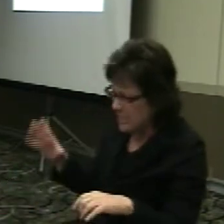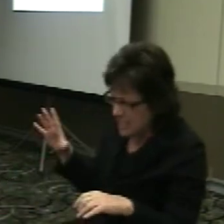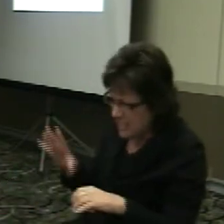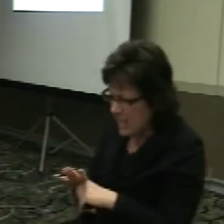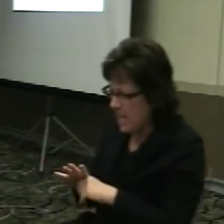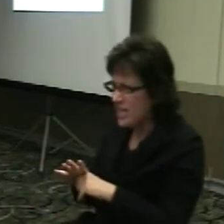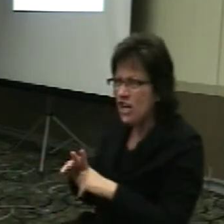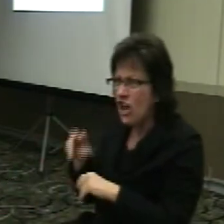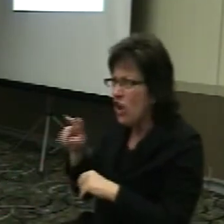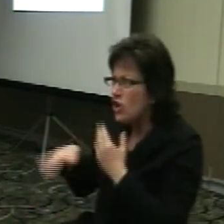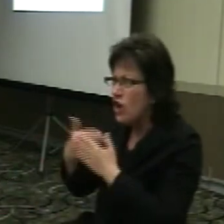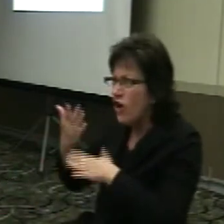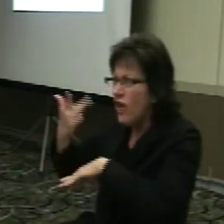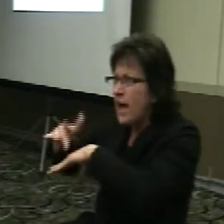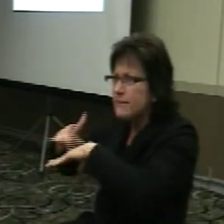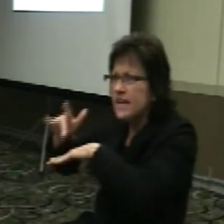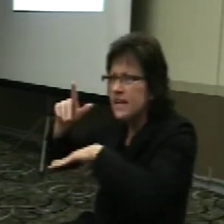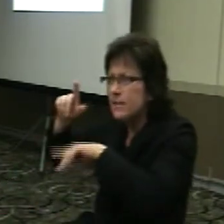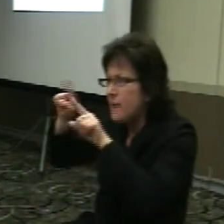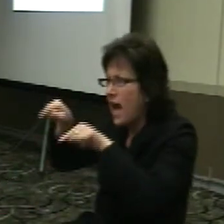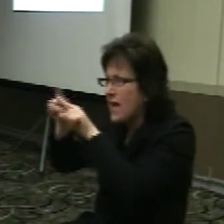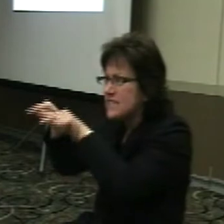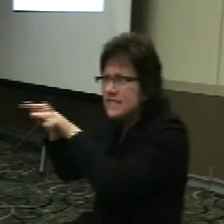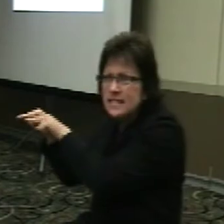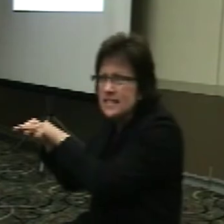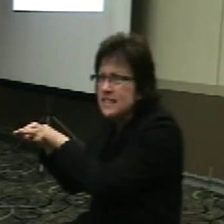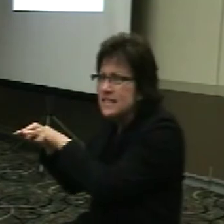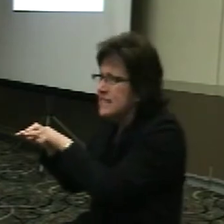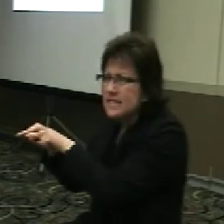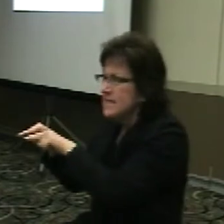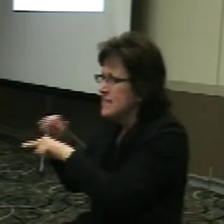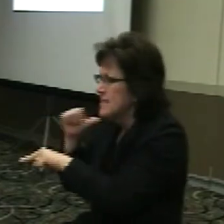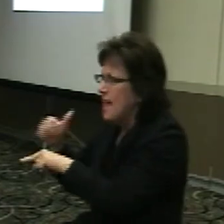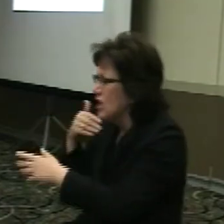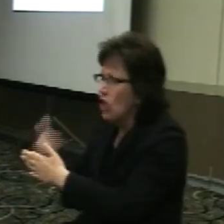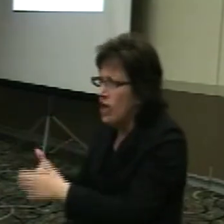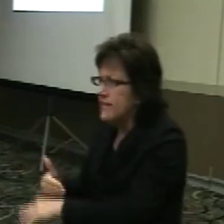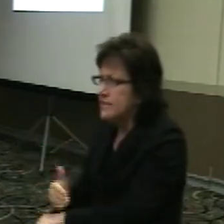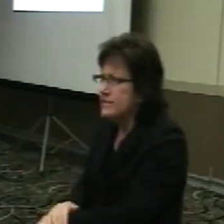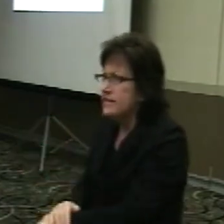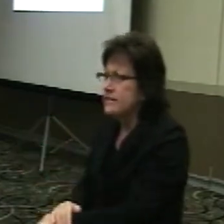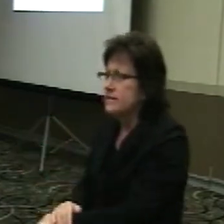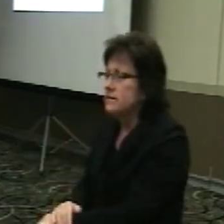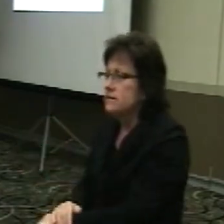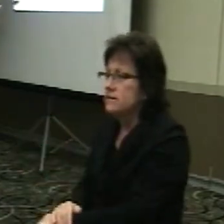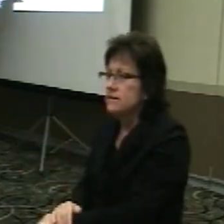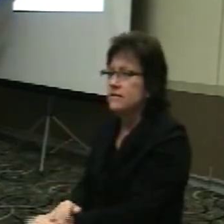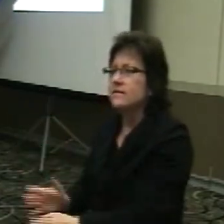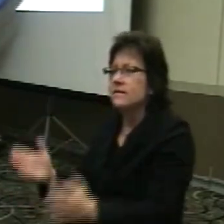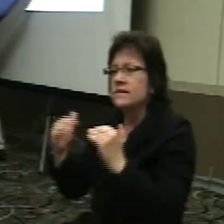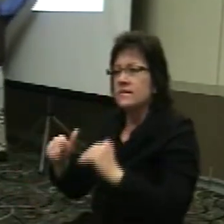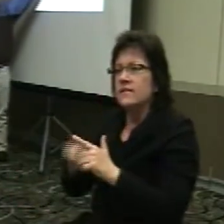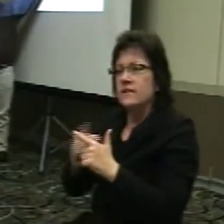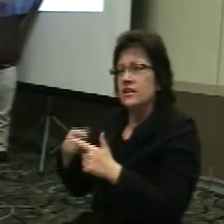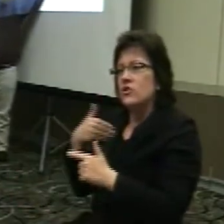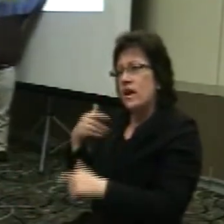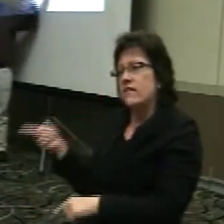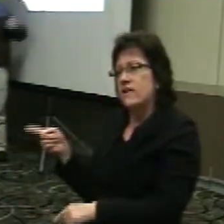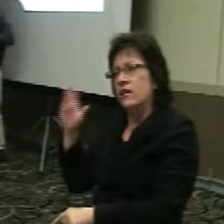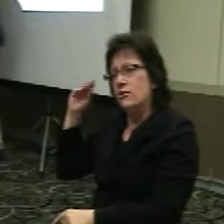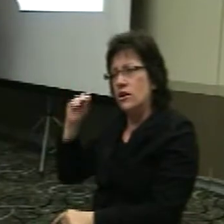look at all those empty desks. That's not going to be good. Right? Then you've got